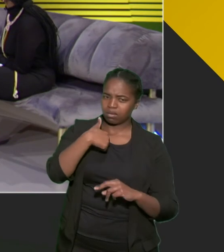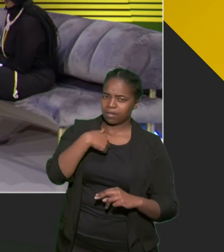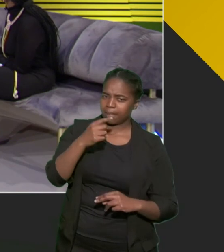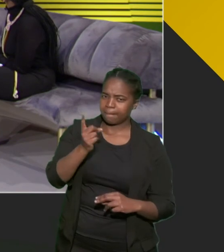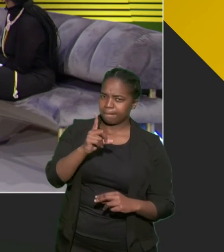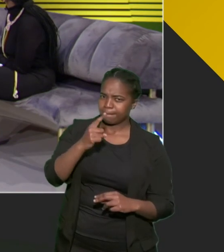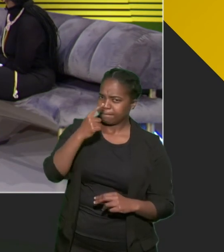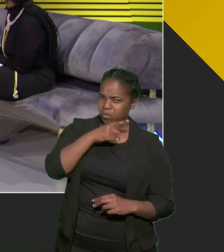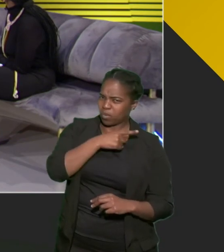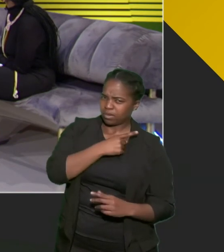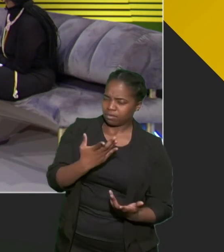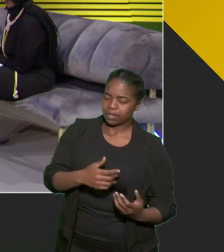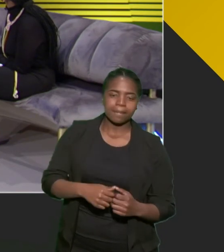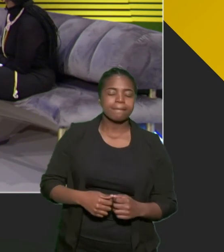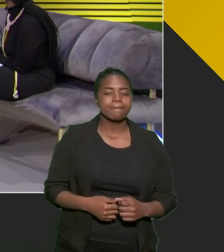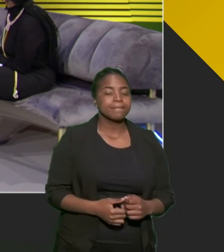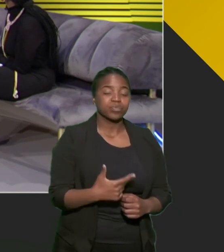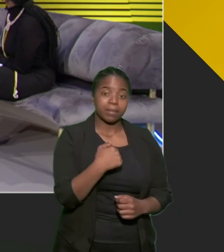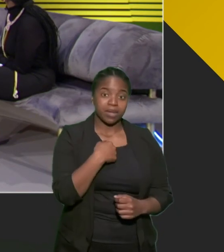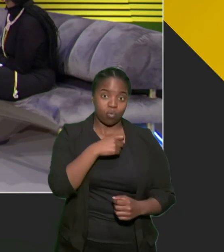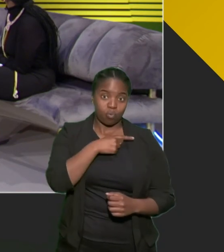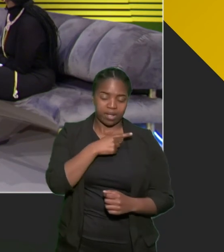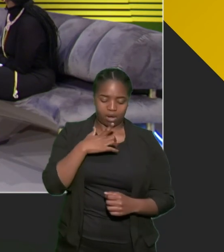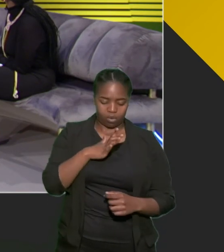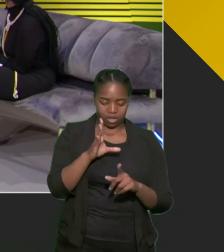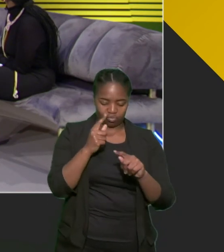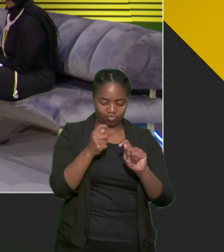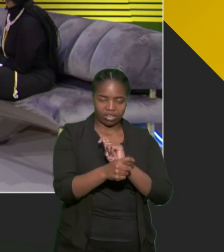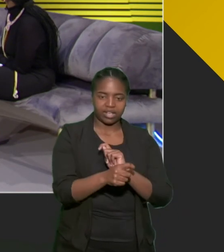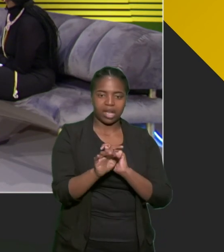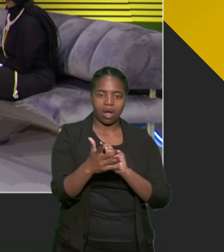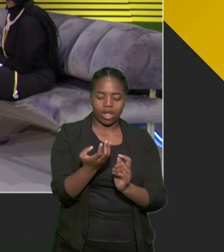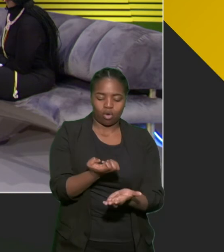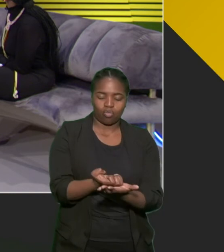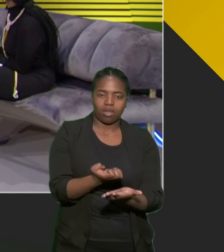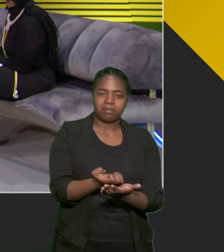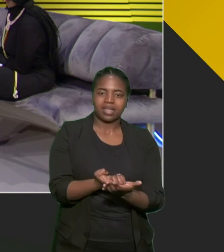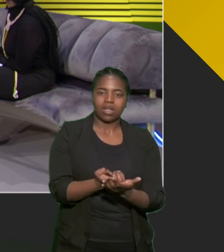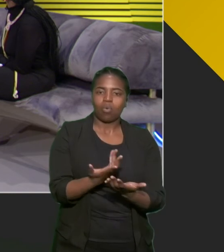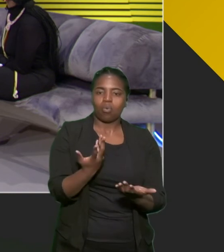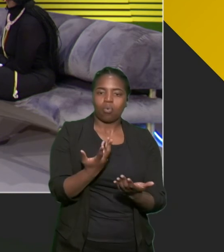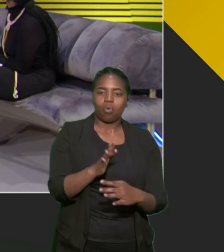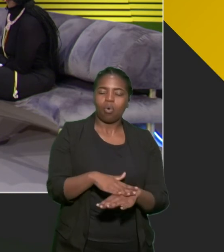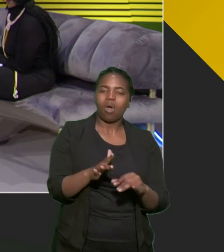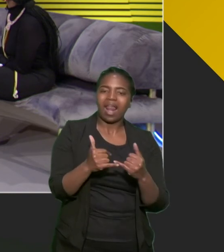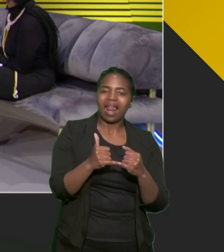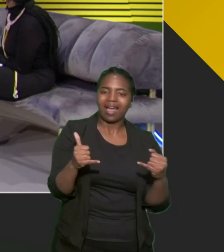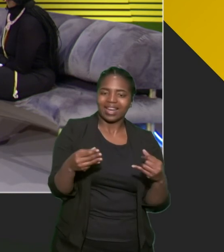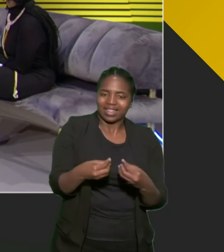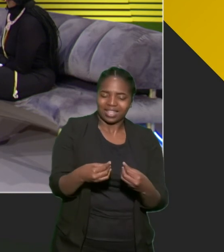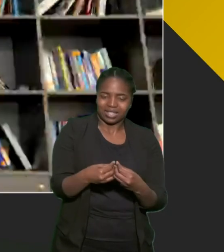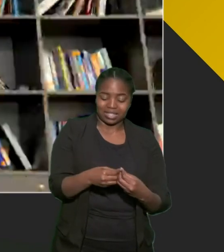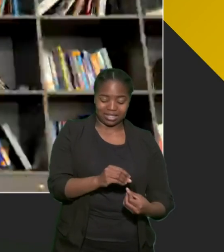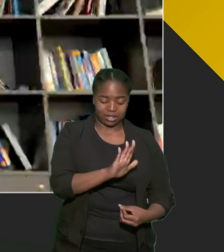Okay, my mission was simply to revolutionize economic systems in South Africa, in sub-Saharan